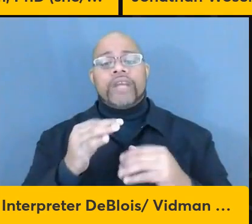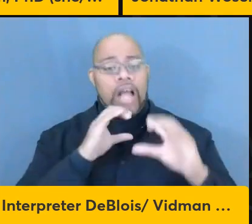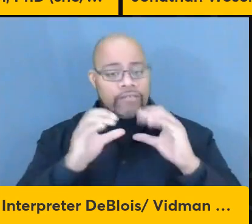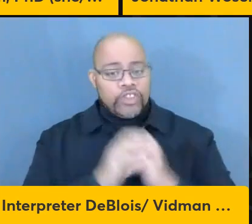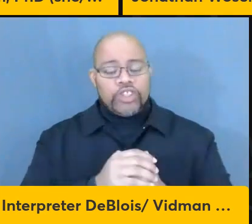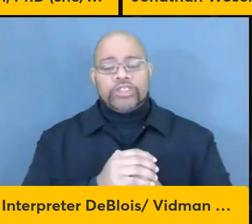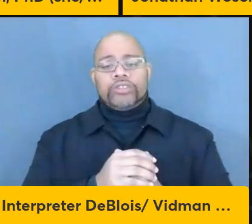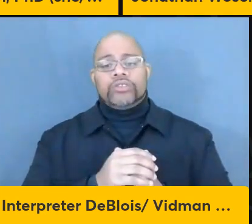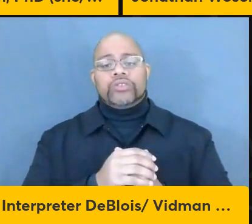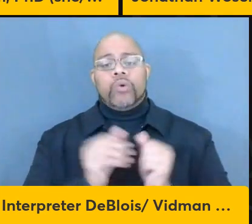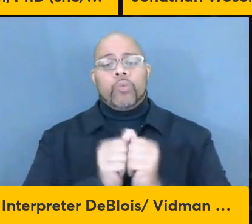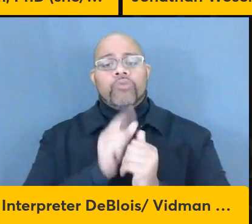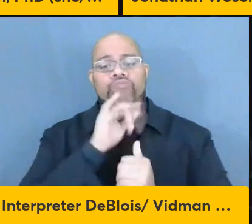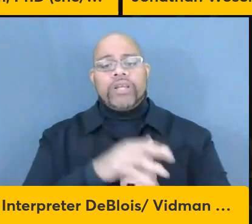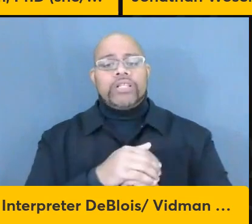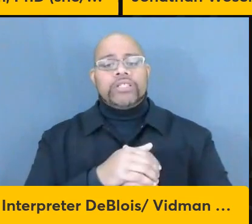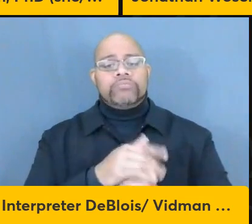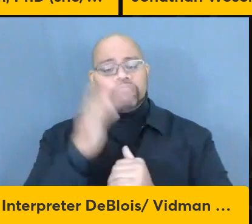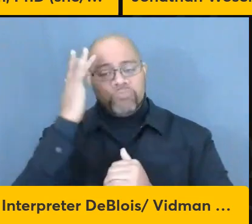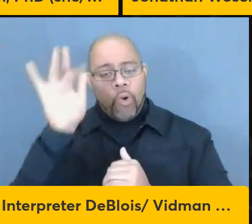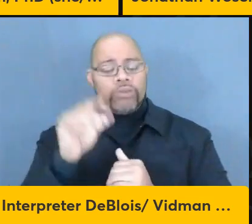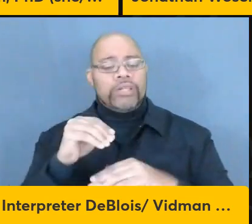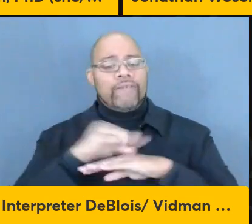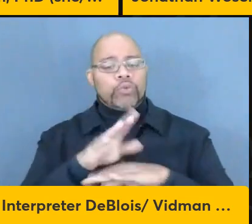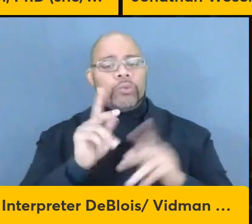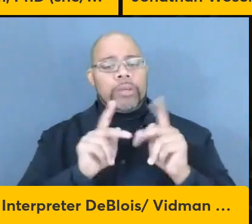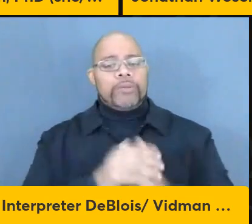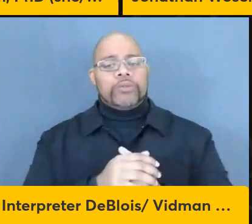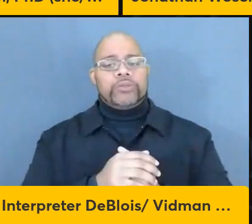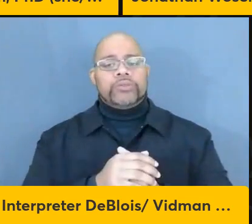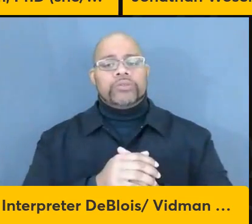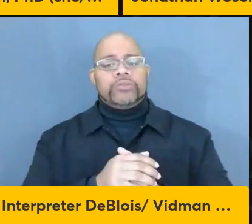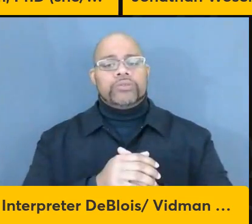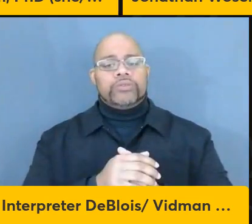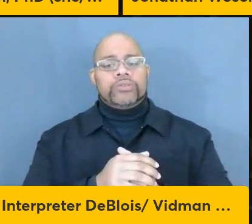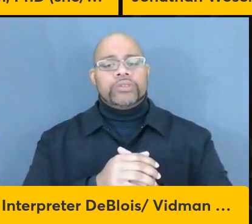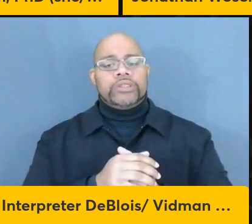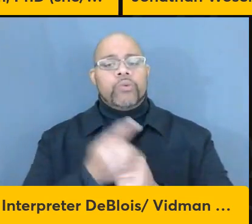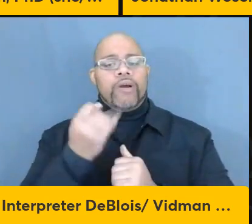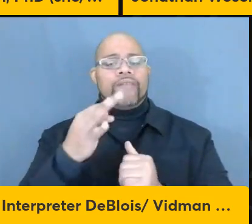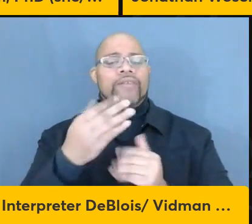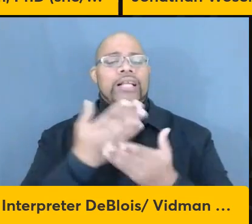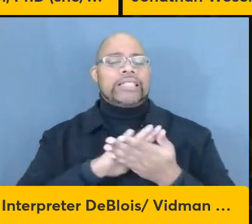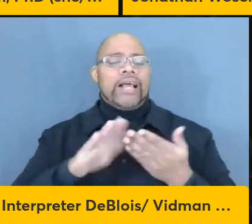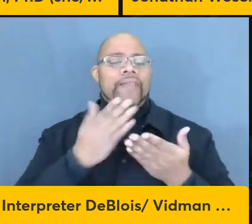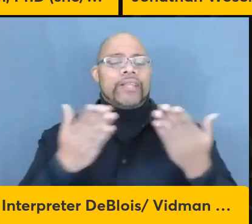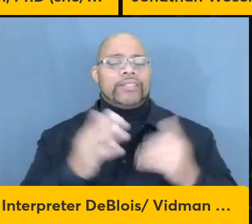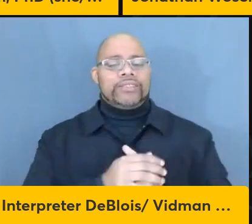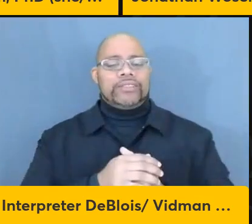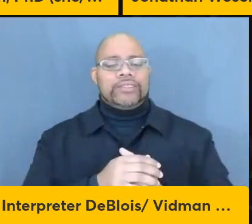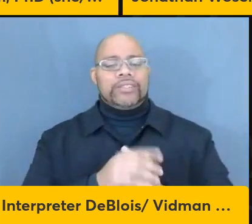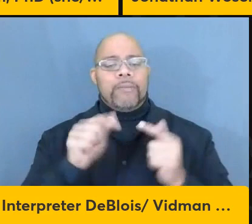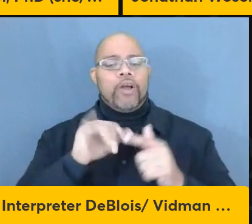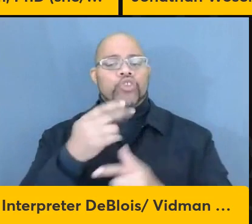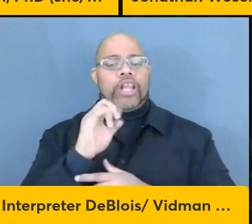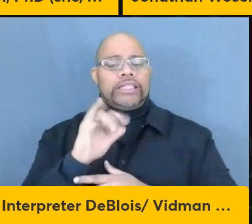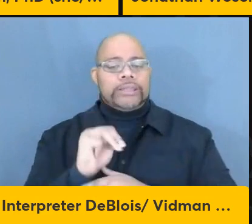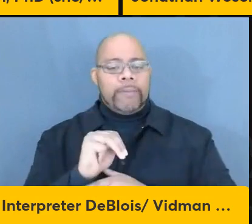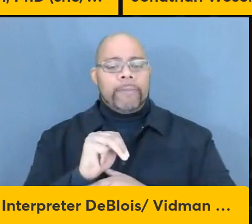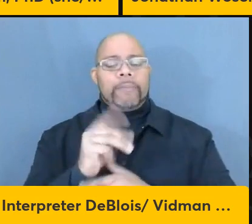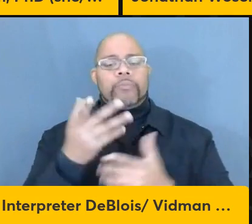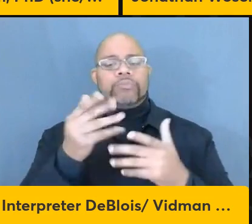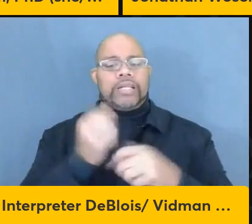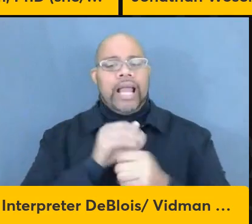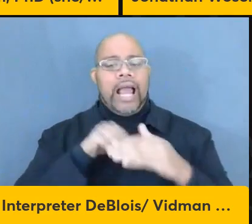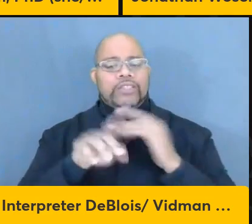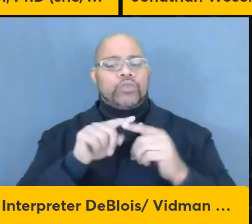conversations with really smart, influential people, and that's one of the nice things about journalism. You sort of get